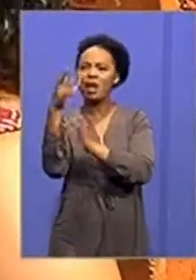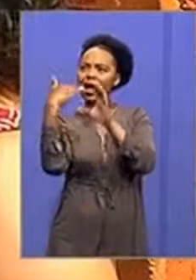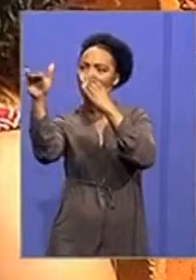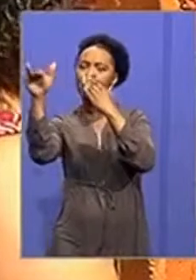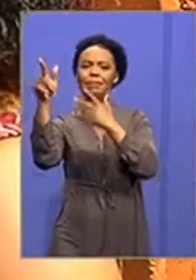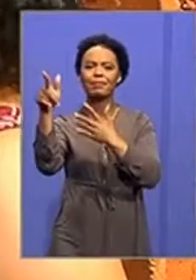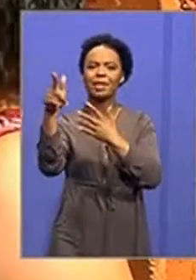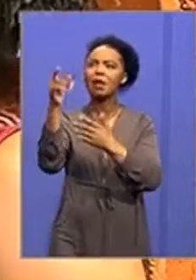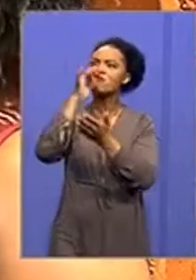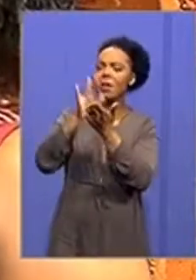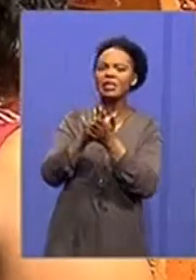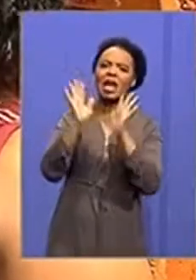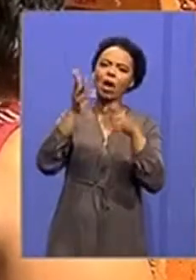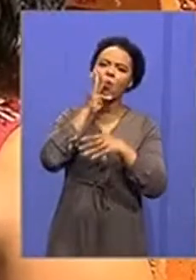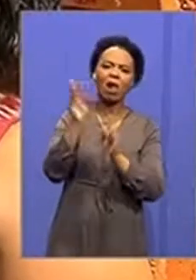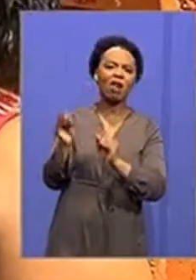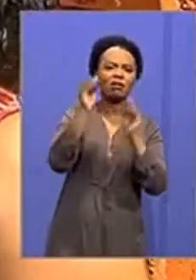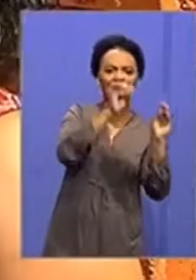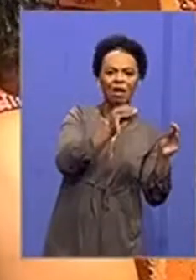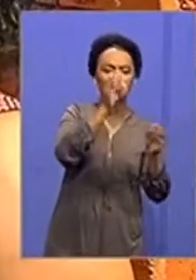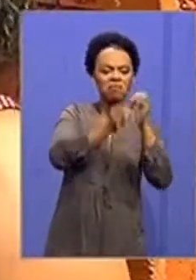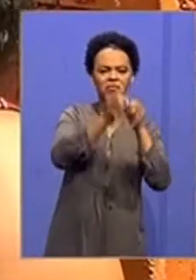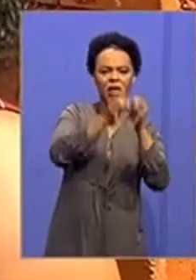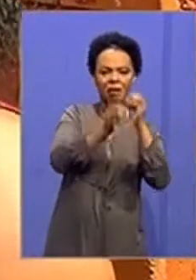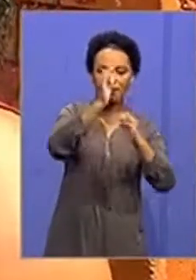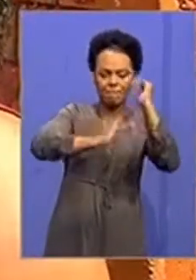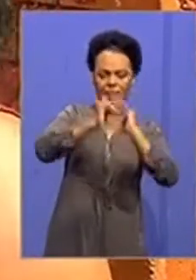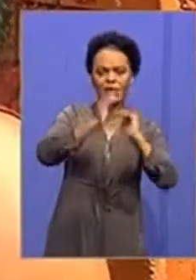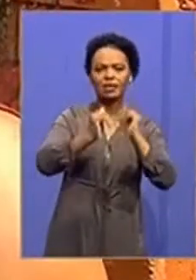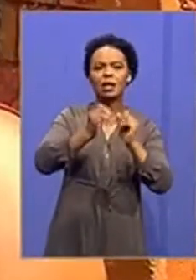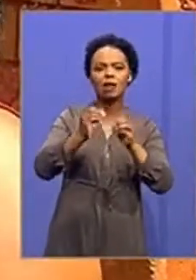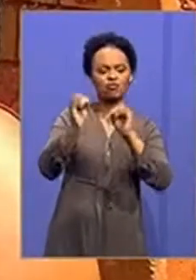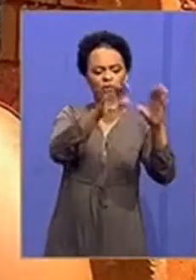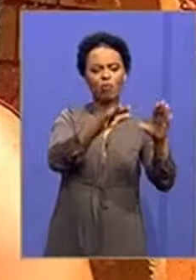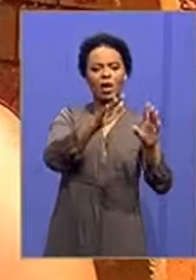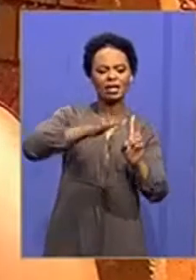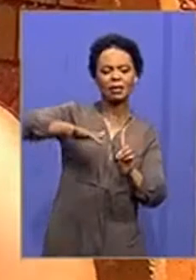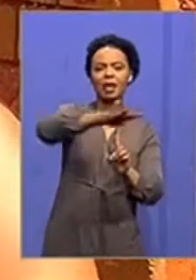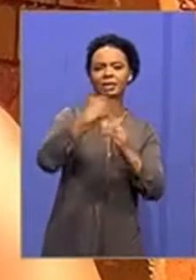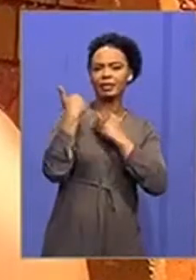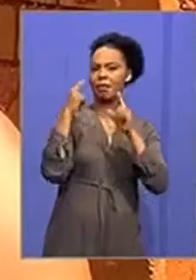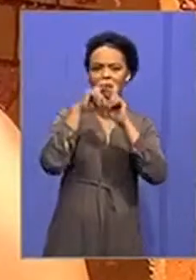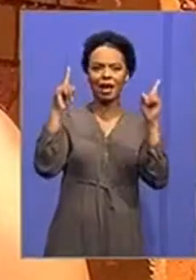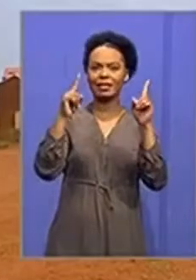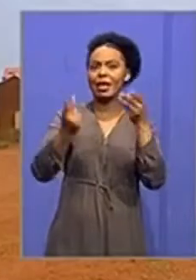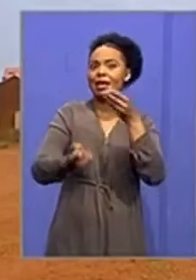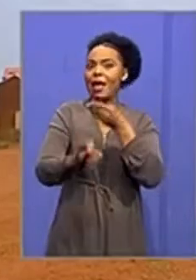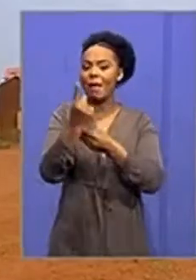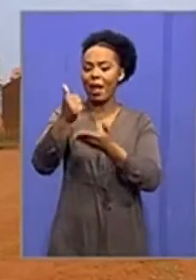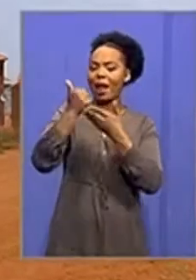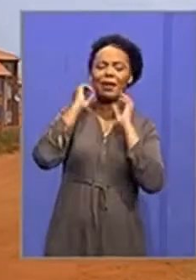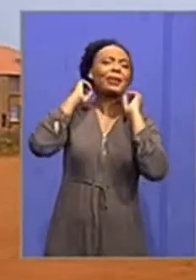evacuate us here and then they would put us in a safe place. But still, nothing has been happening.